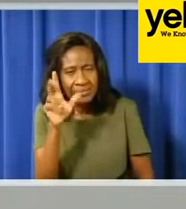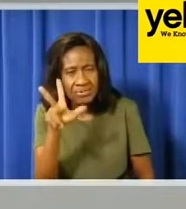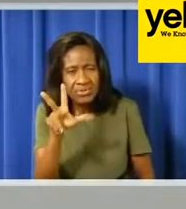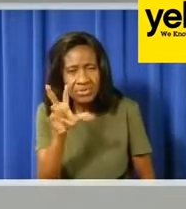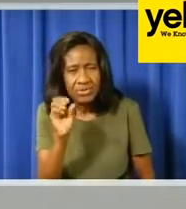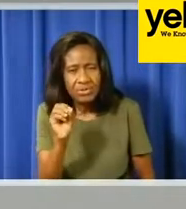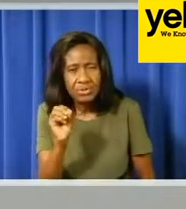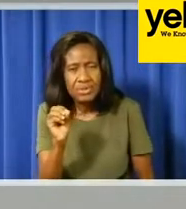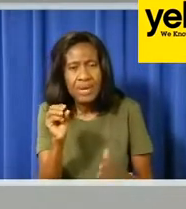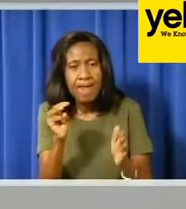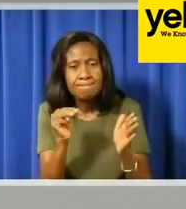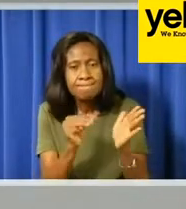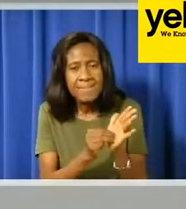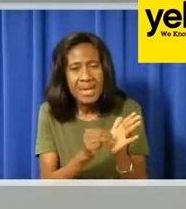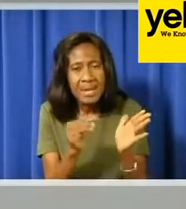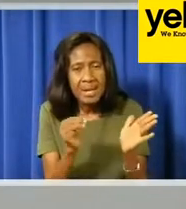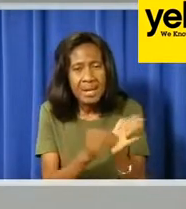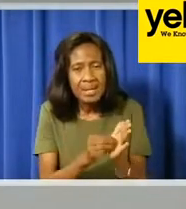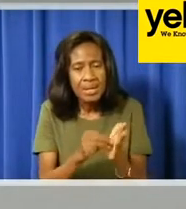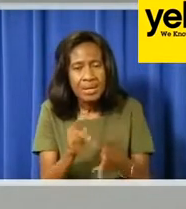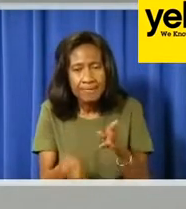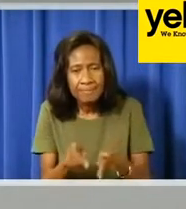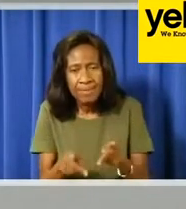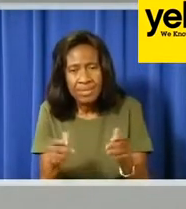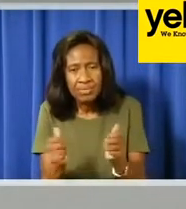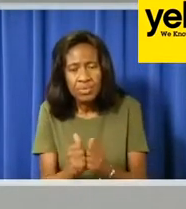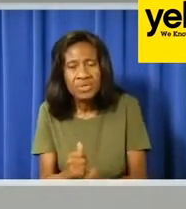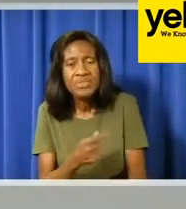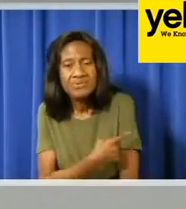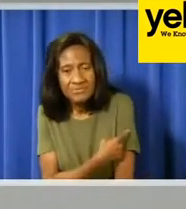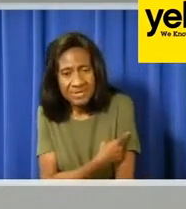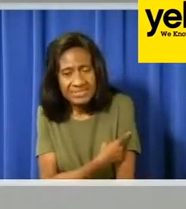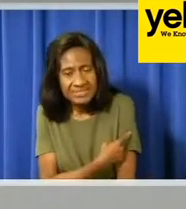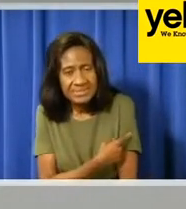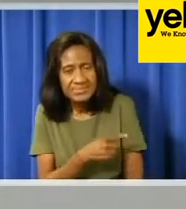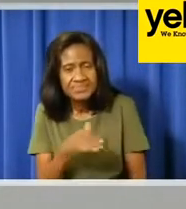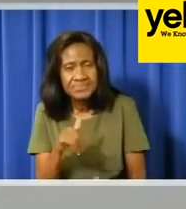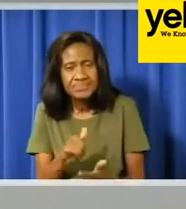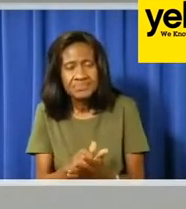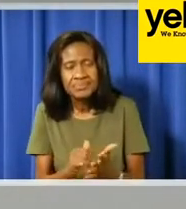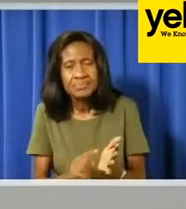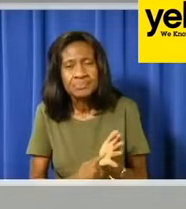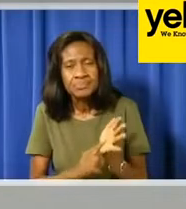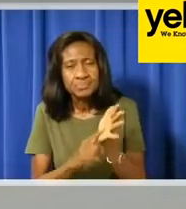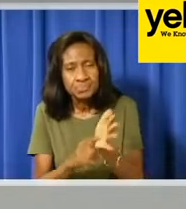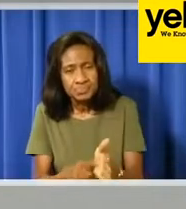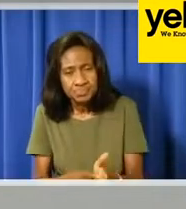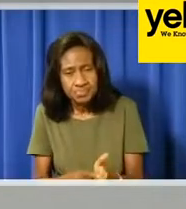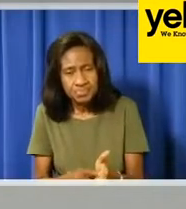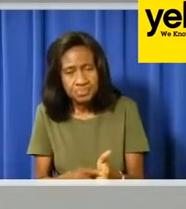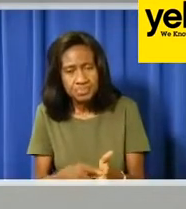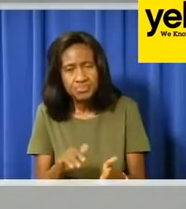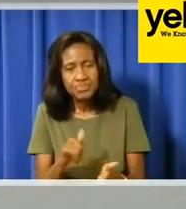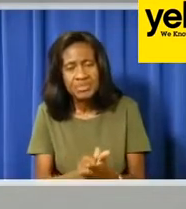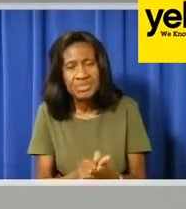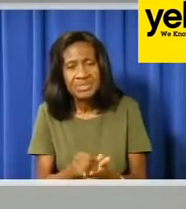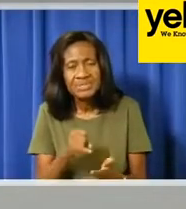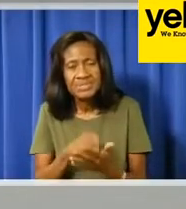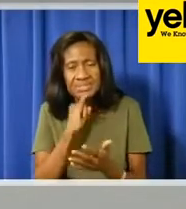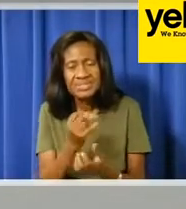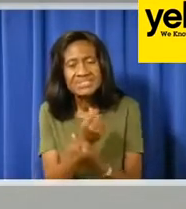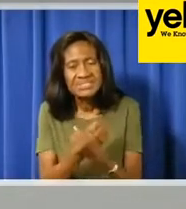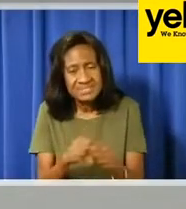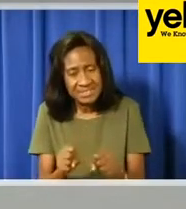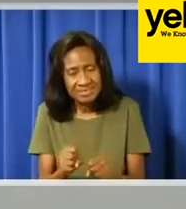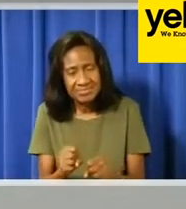over 30 million people now with this vaccine, and as has been demonstrated today, these are incredibly safe, effective vaccines, and the UK would